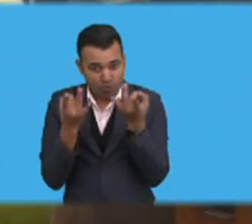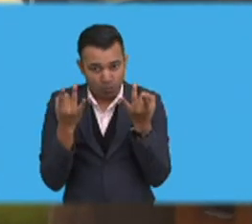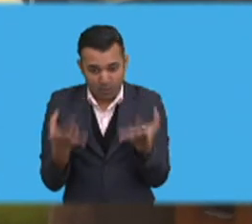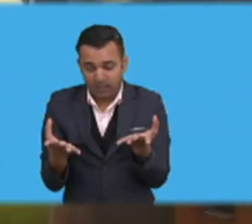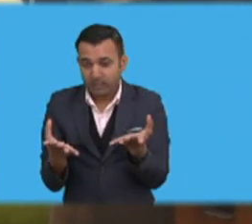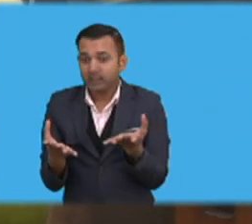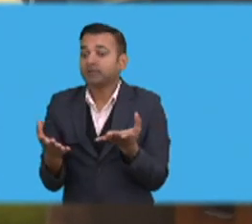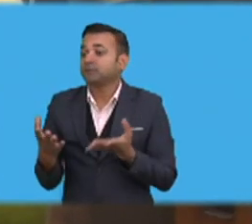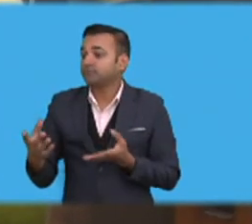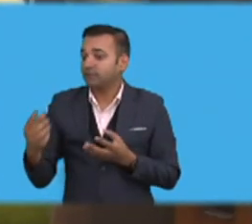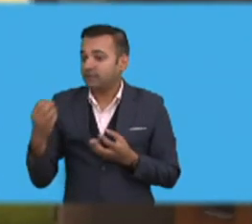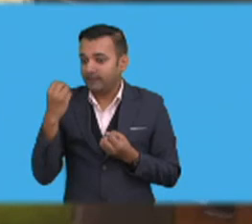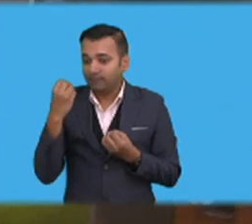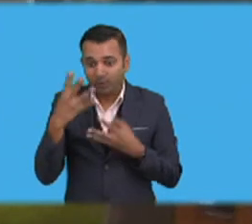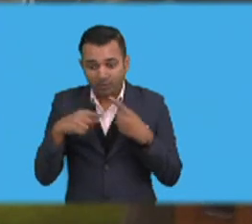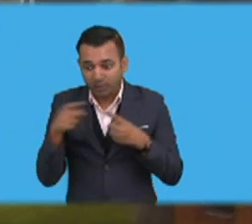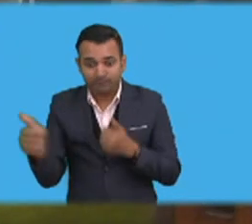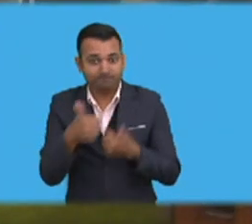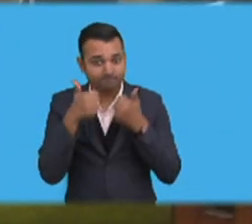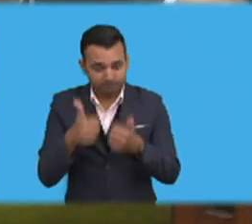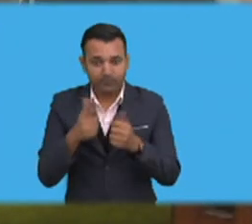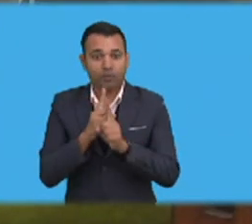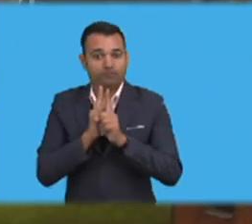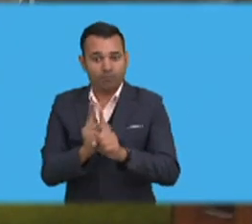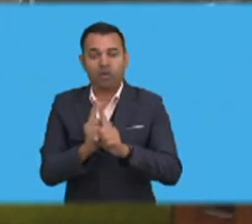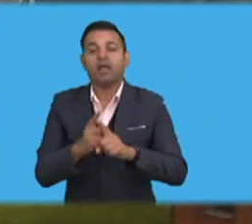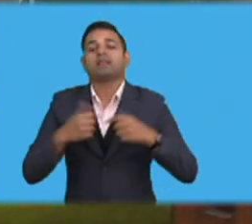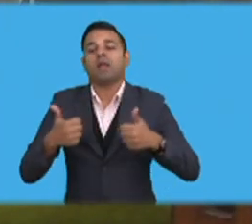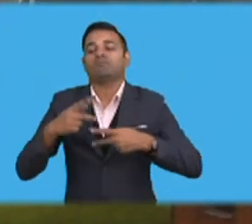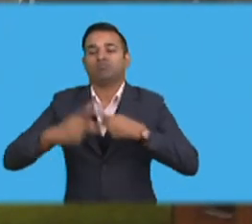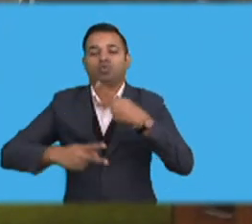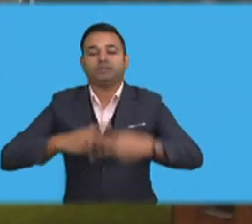these claims will be processed in a timely fashion. Thank you, Madam Speaker.